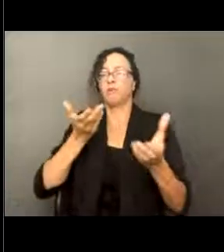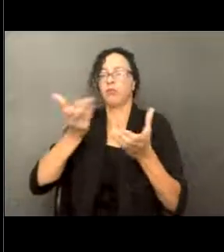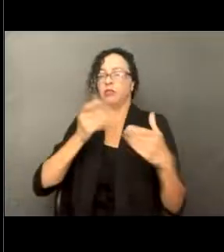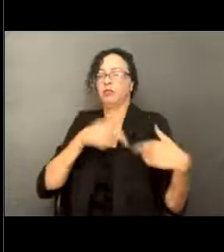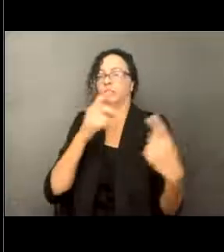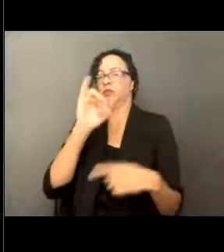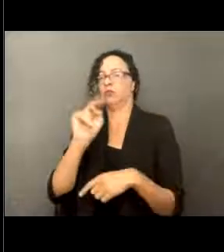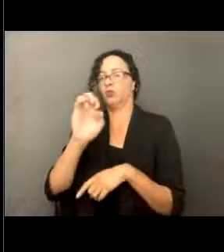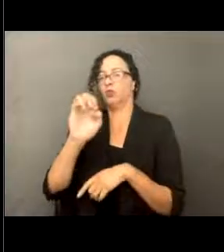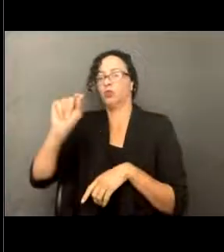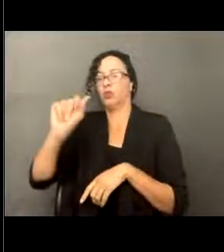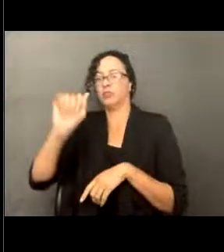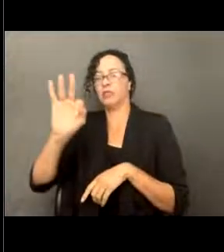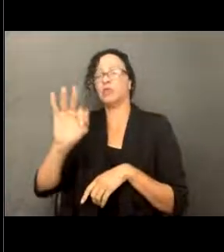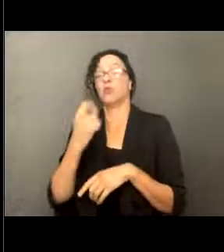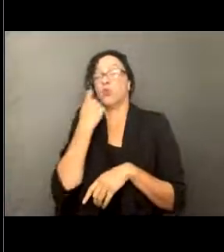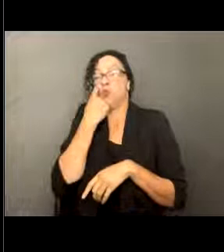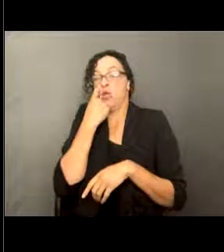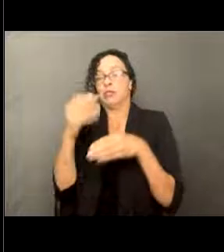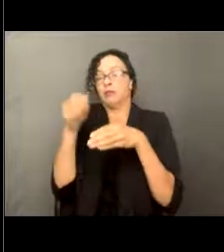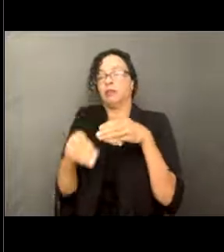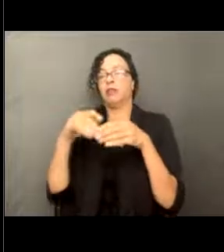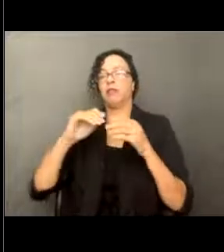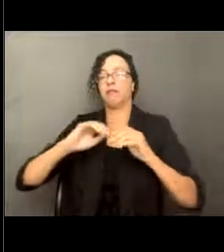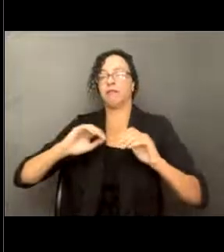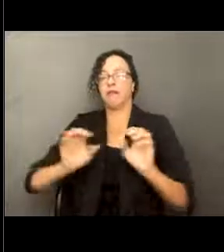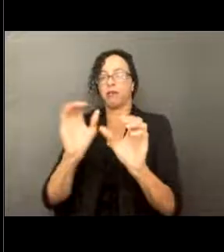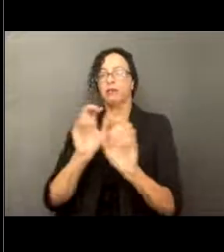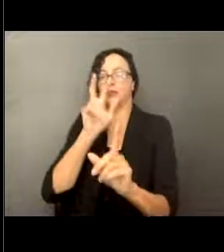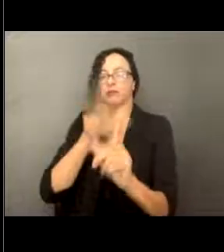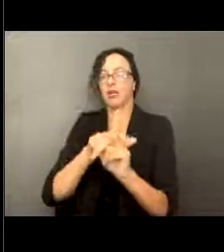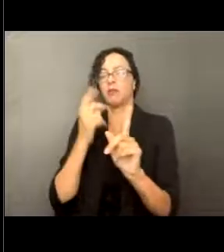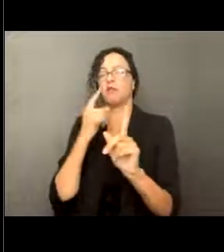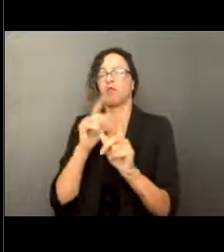recently completed an acting assignment as the Local Partnership Program Manager.